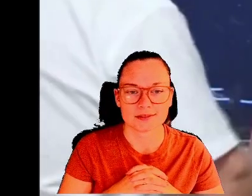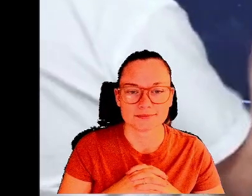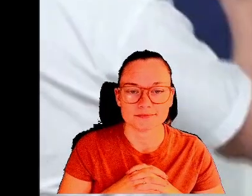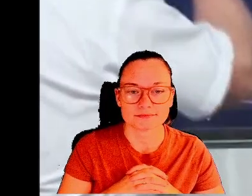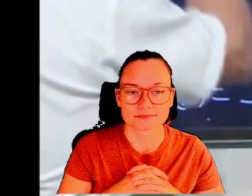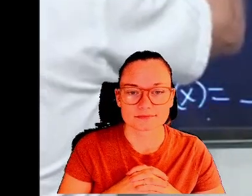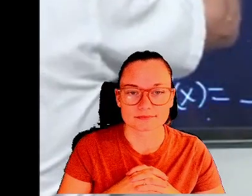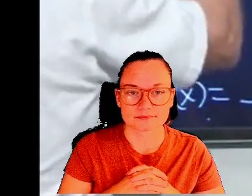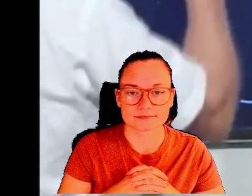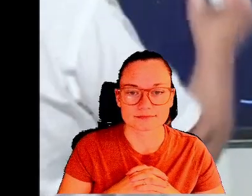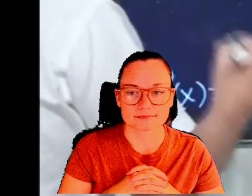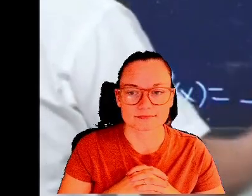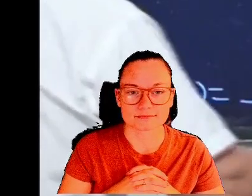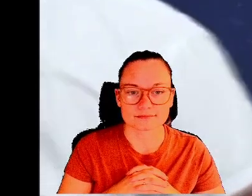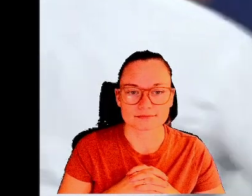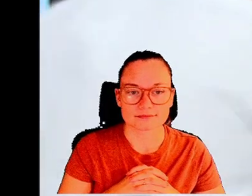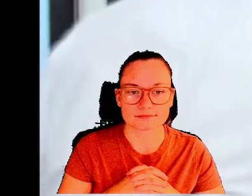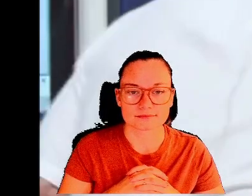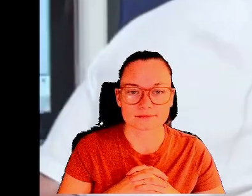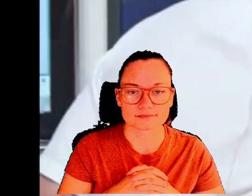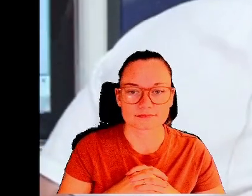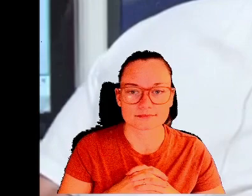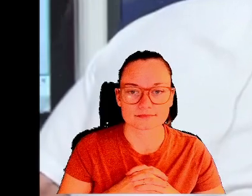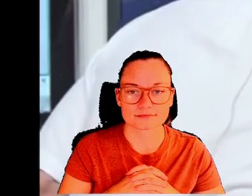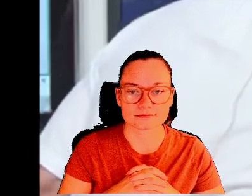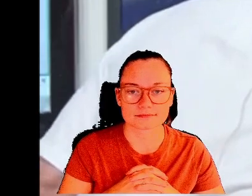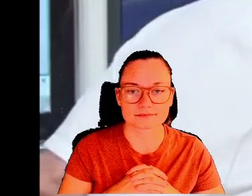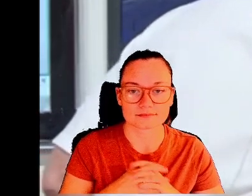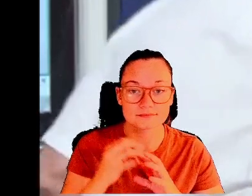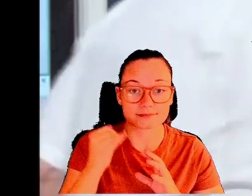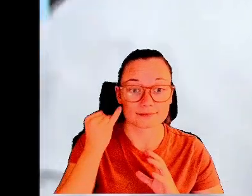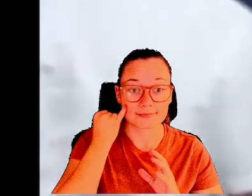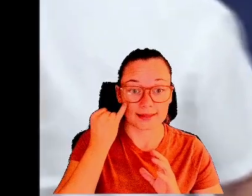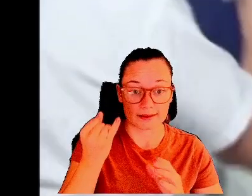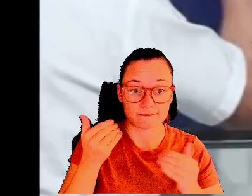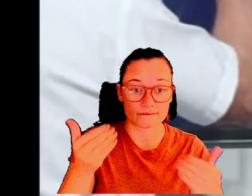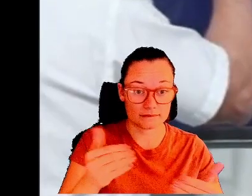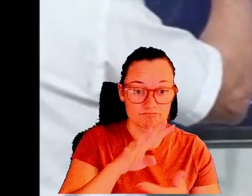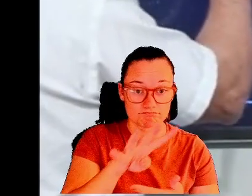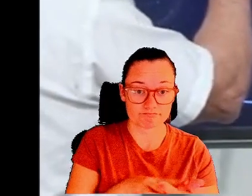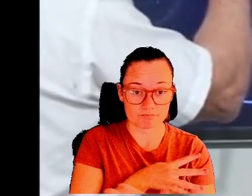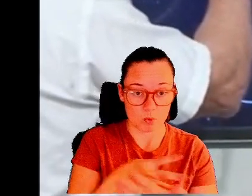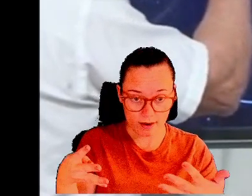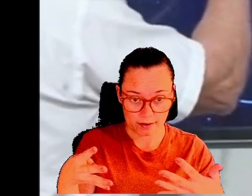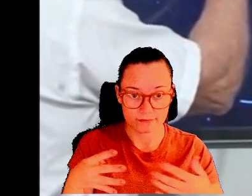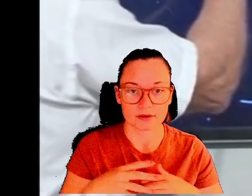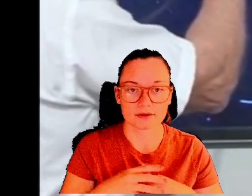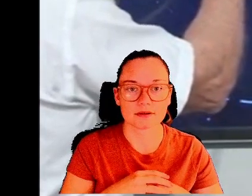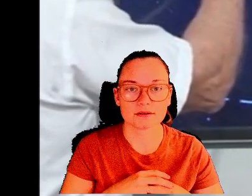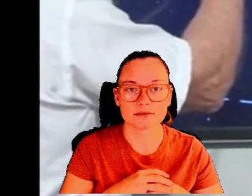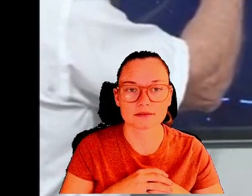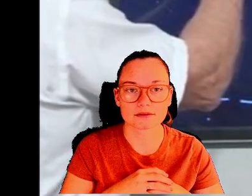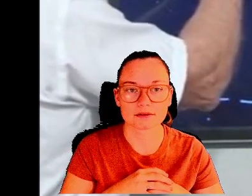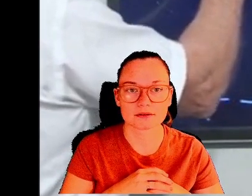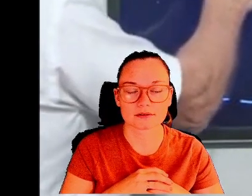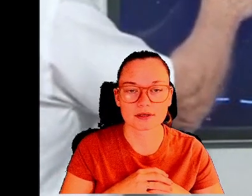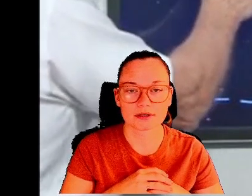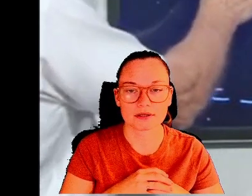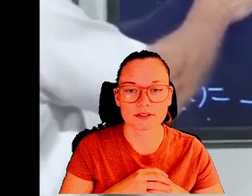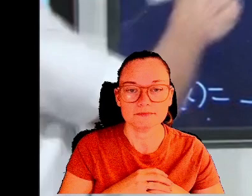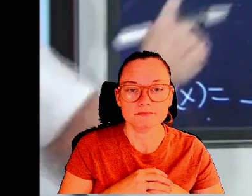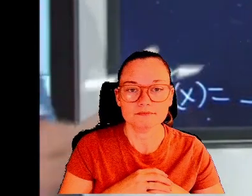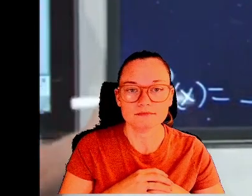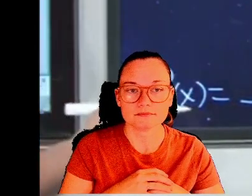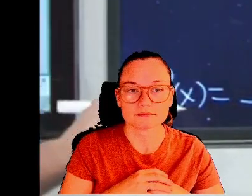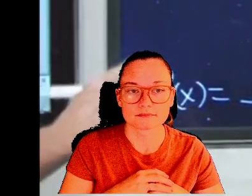If we graphed these points, The 3 would be the